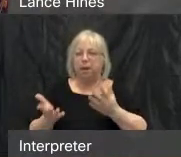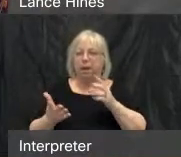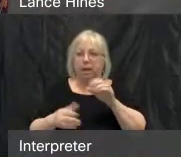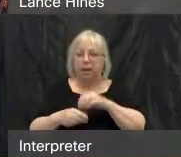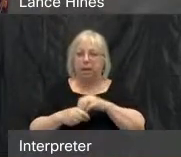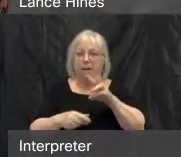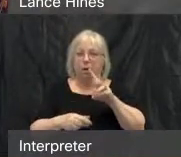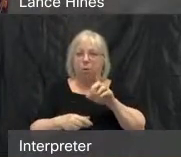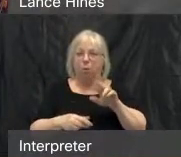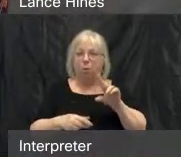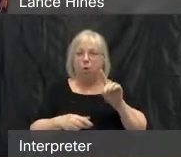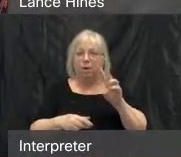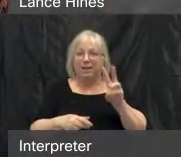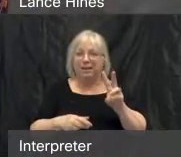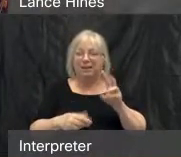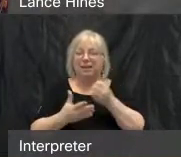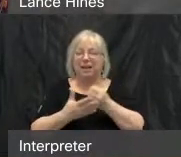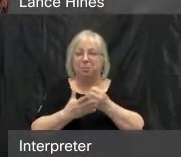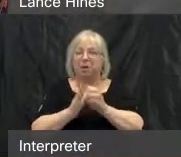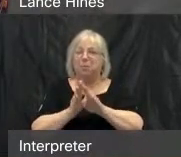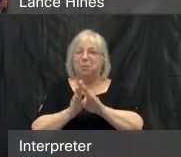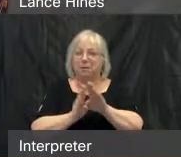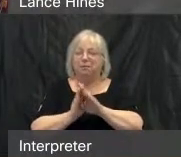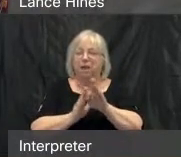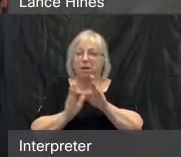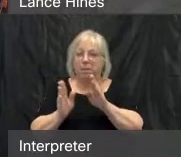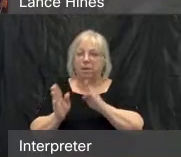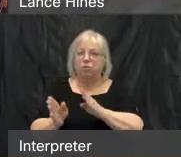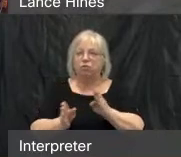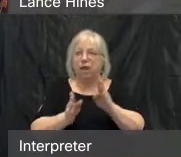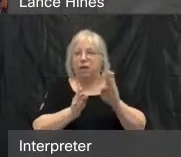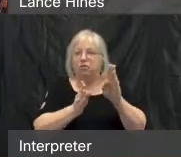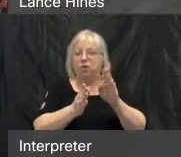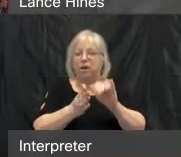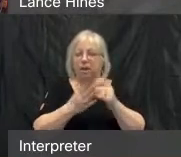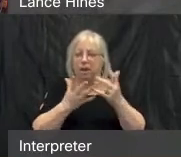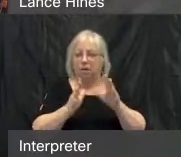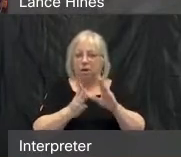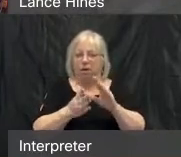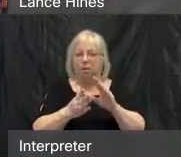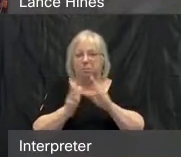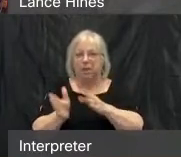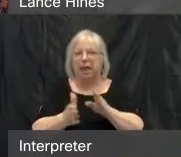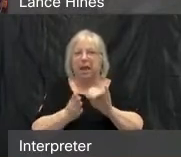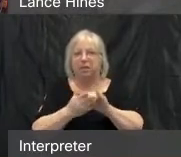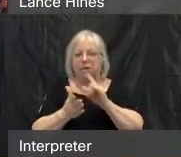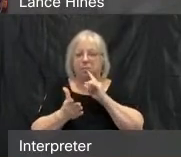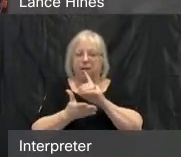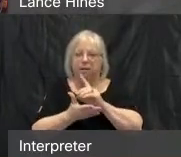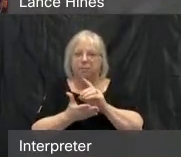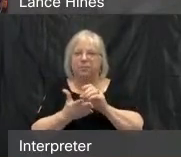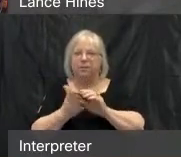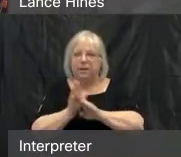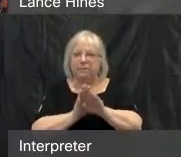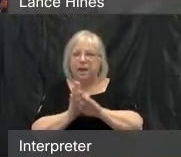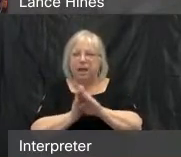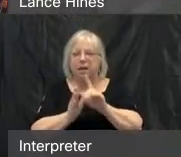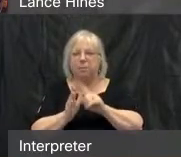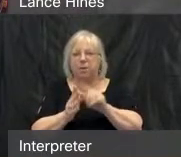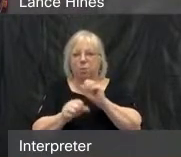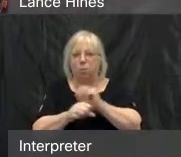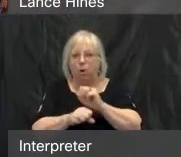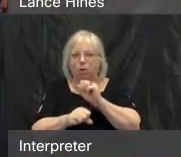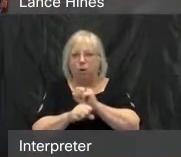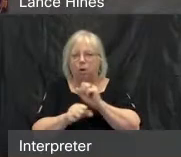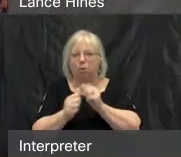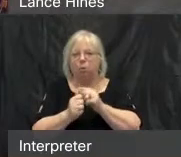Ward 6 economic development strategy that's been developed and worked on with the neighborhood associations and things